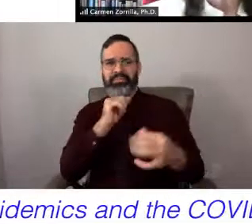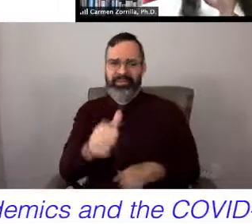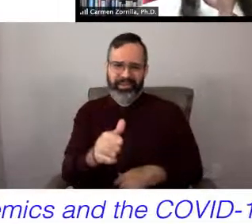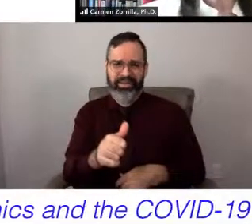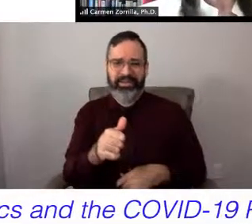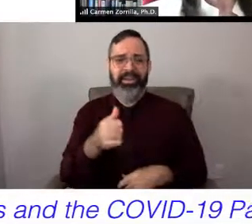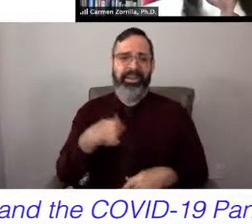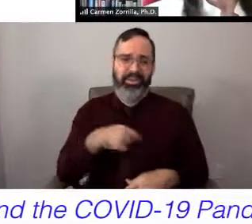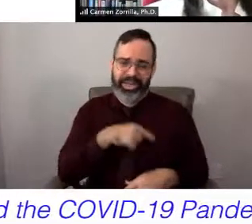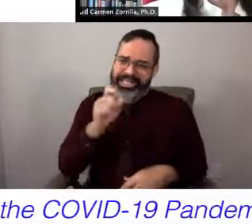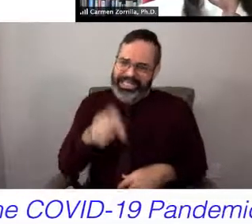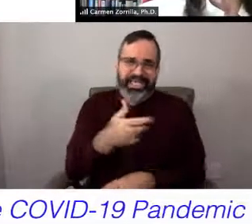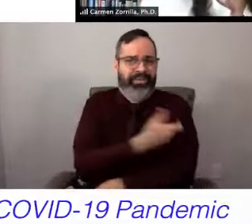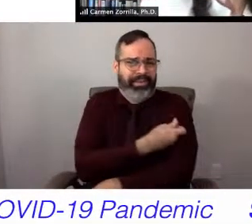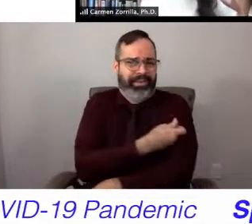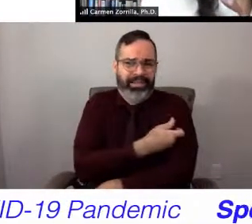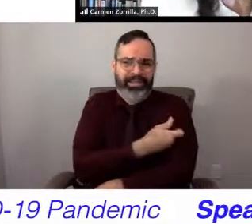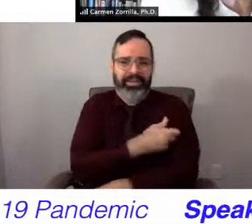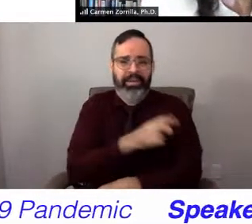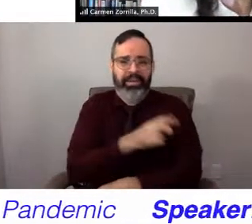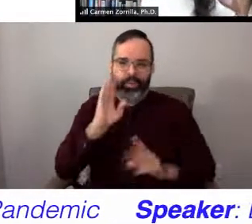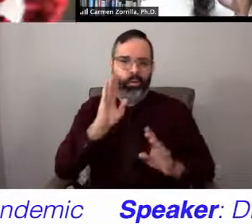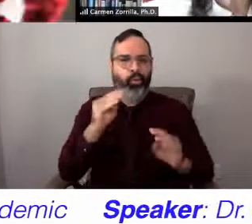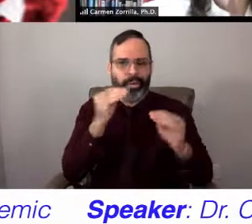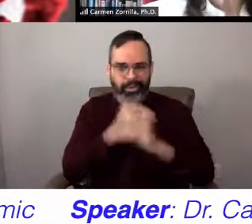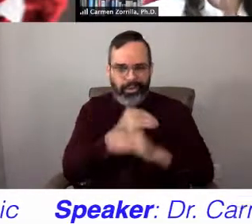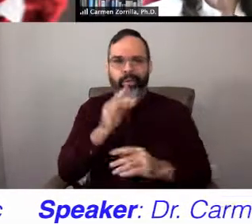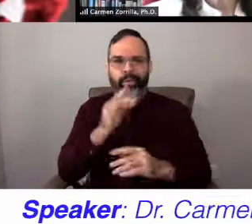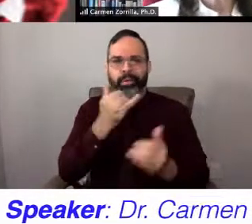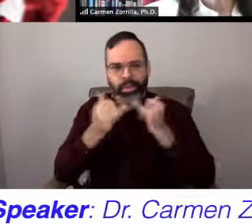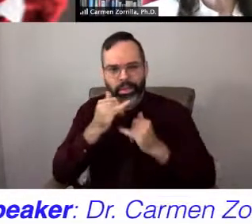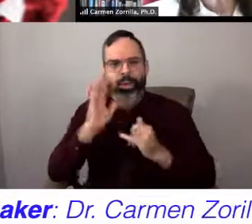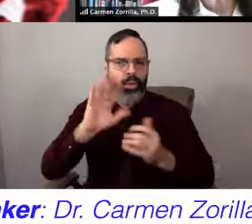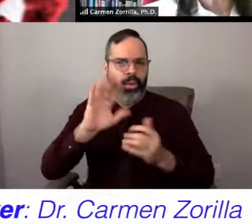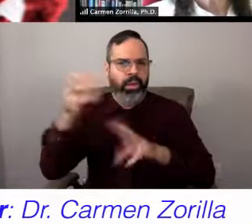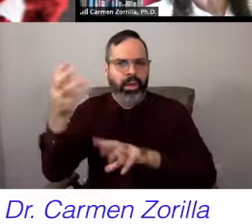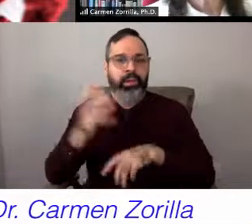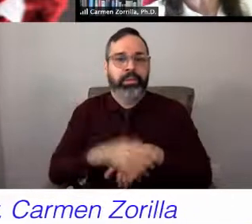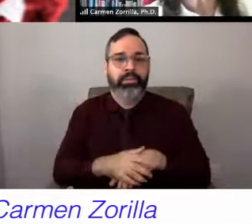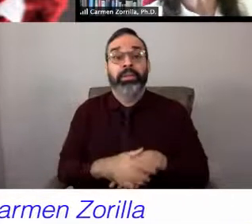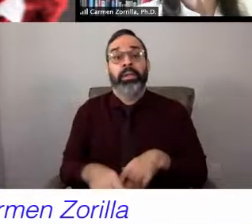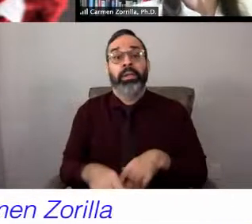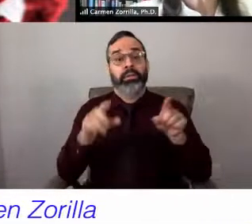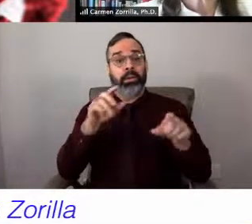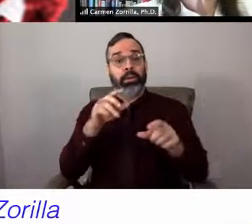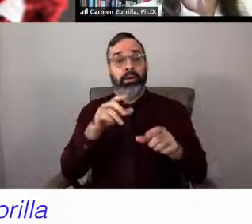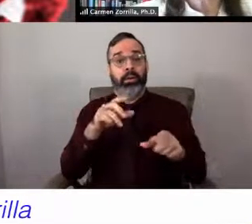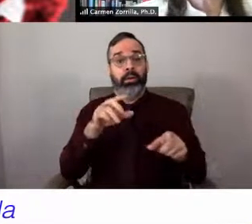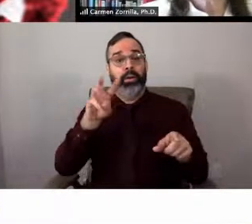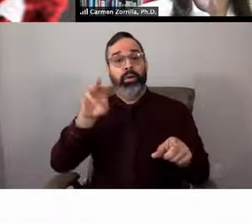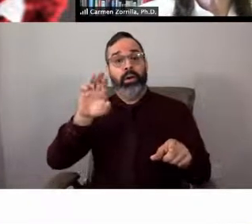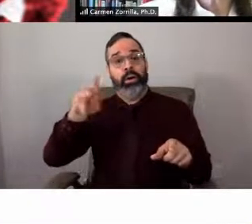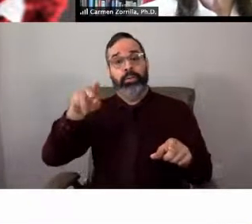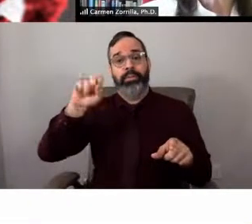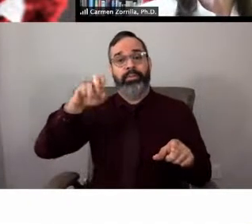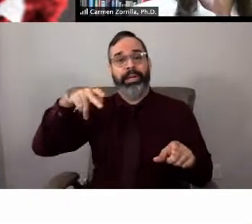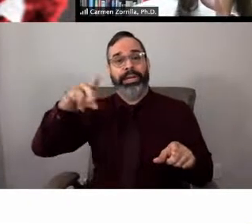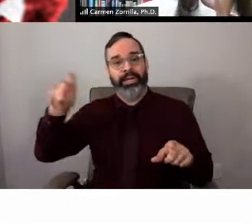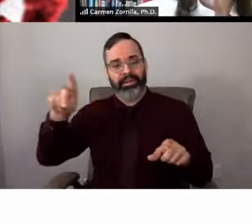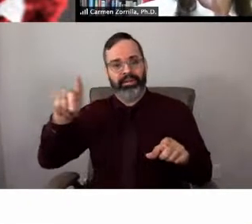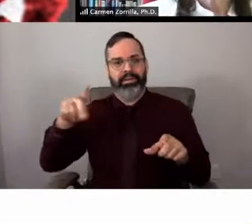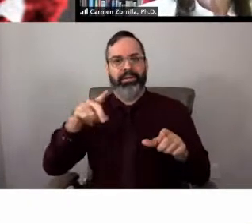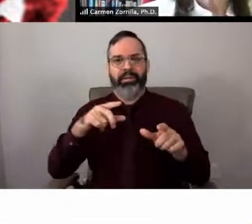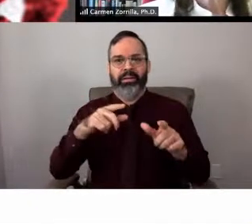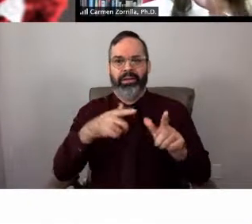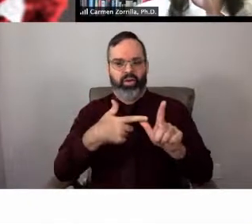that vaccine. And so very briefly, the Operation Warp Speed, just to make sure that you understand, warp speed is